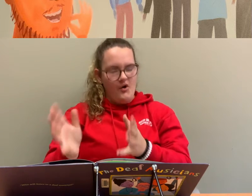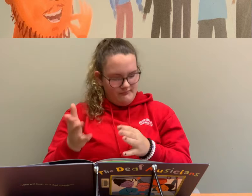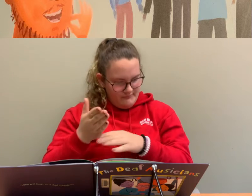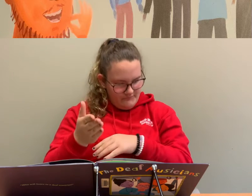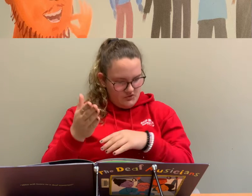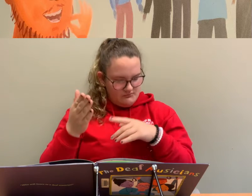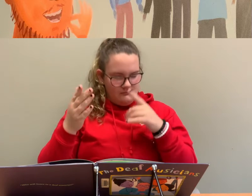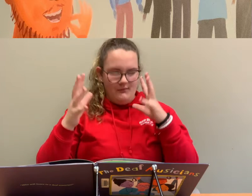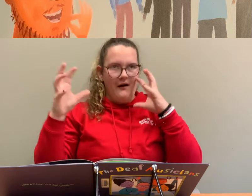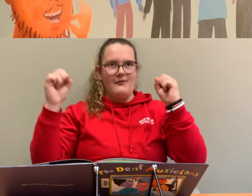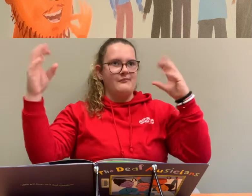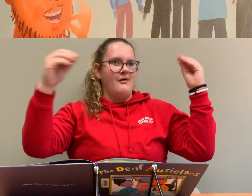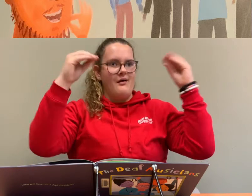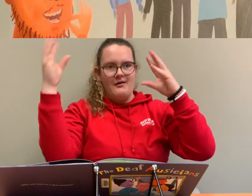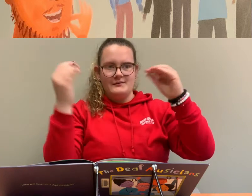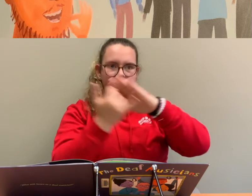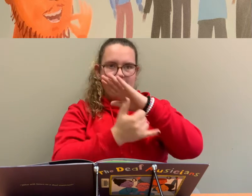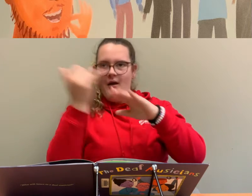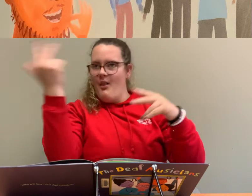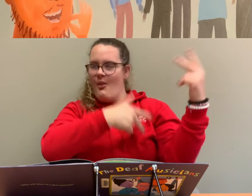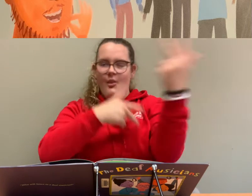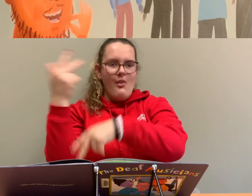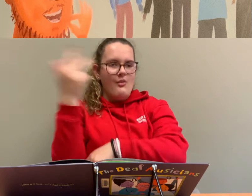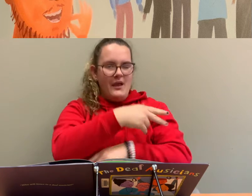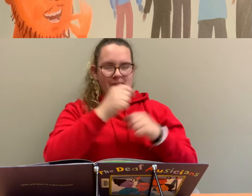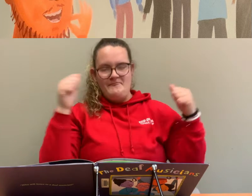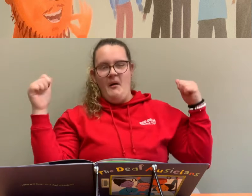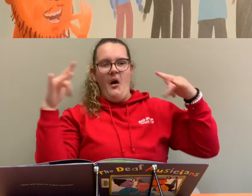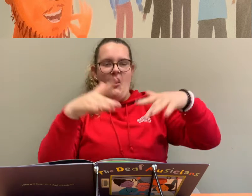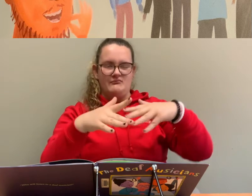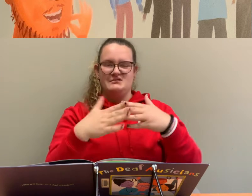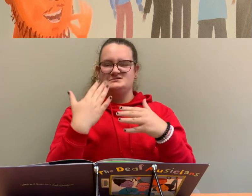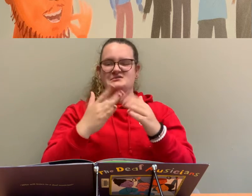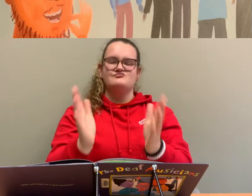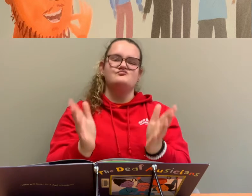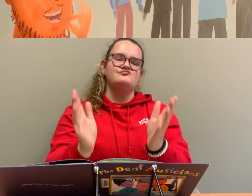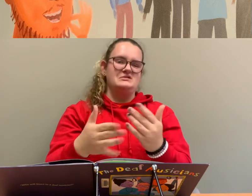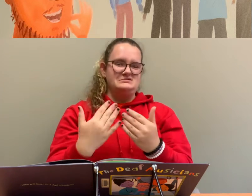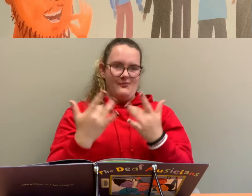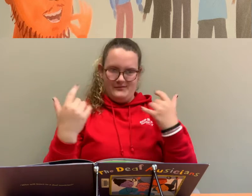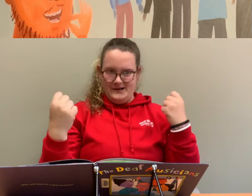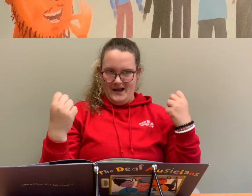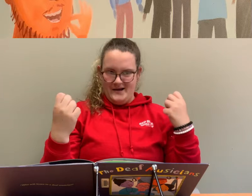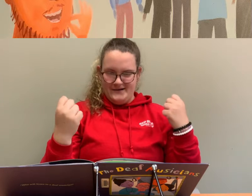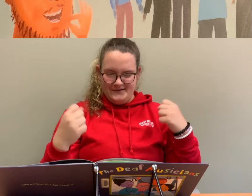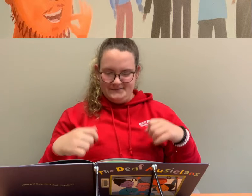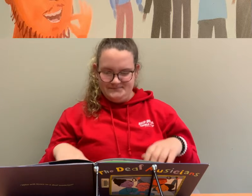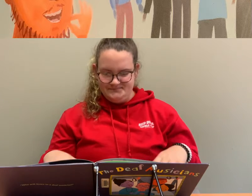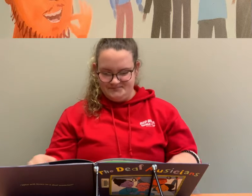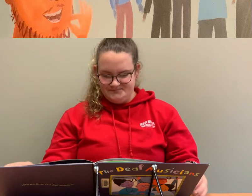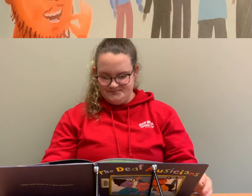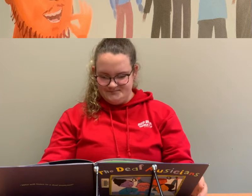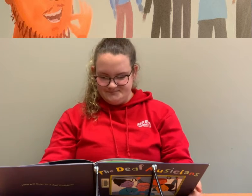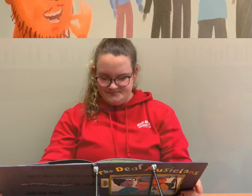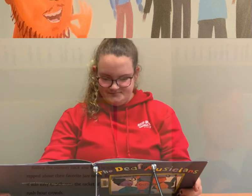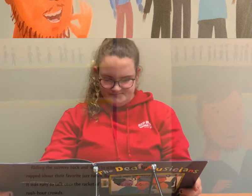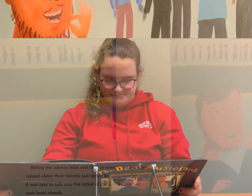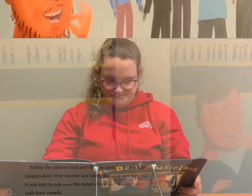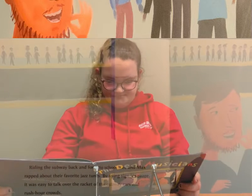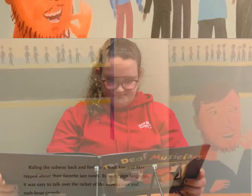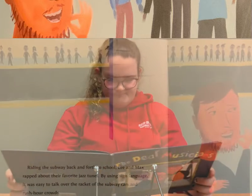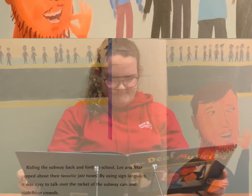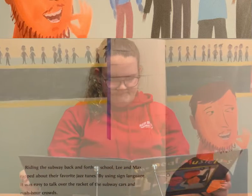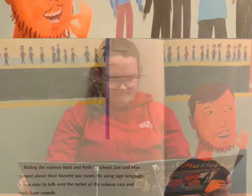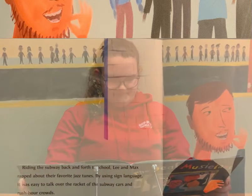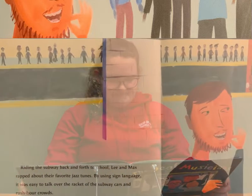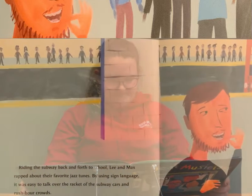while signing. It was easy for them to talk in a loud subway when there was lots of traffic. They could still talk to